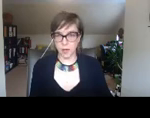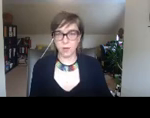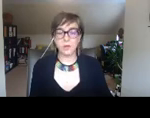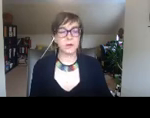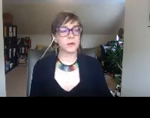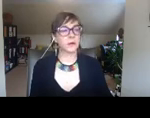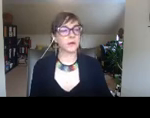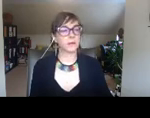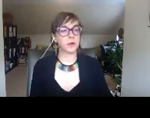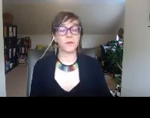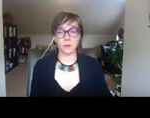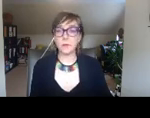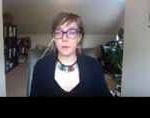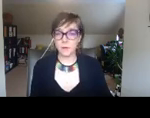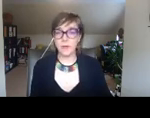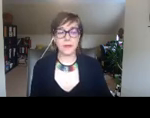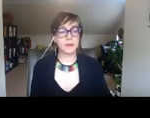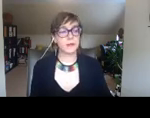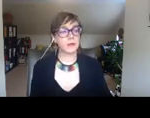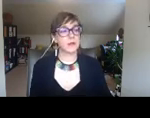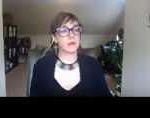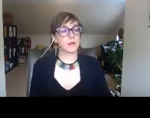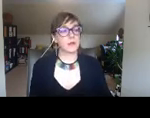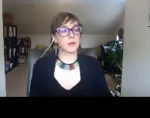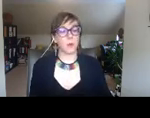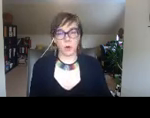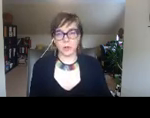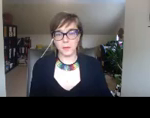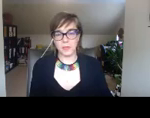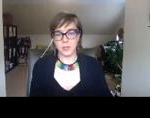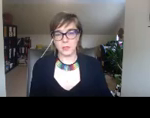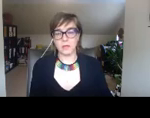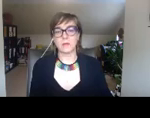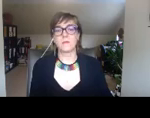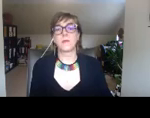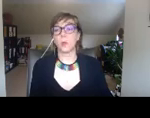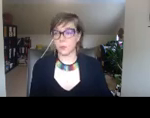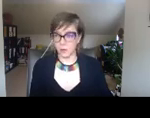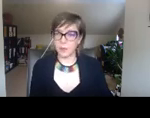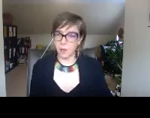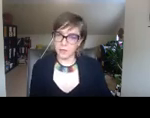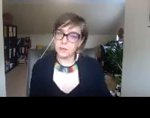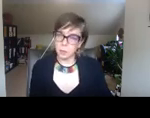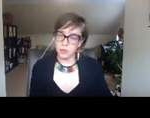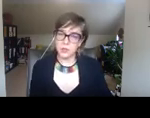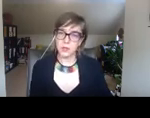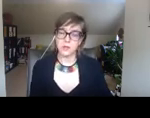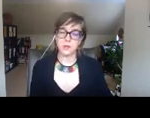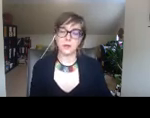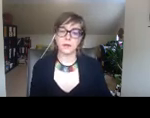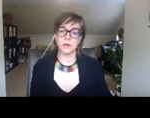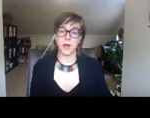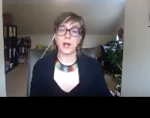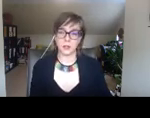bore that out, confirmed that. More hospitalizations, which implies more